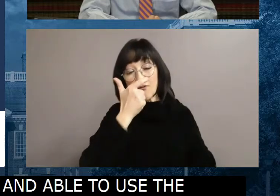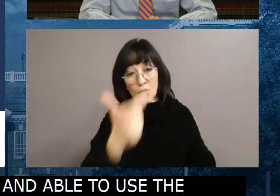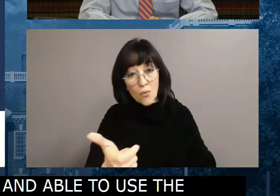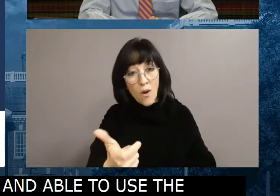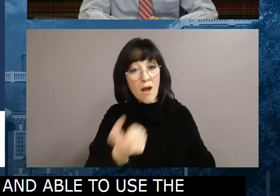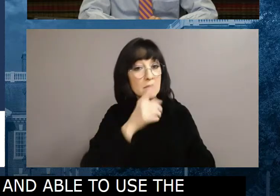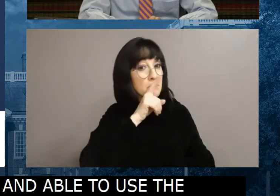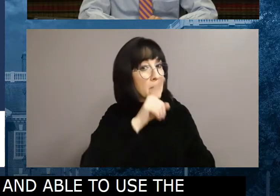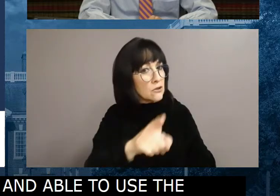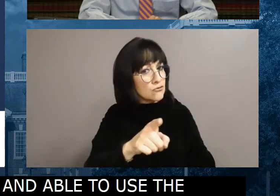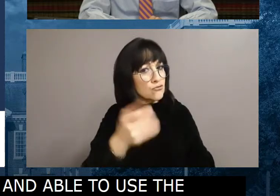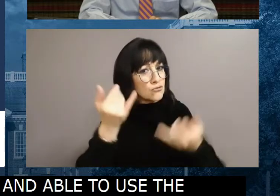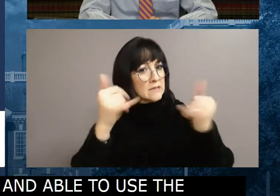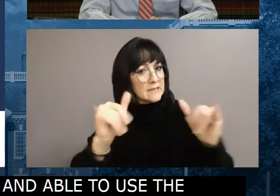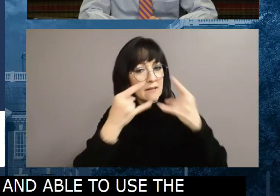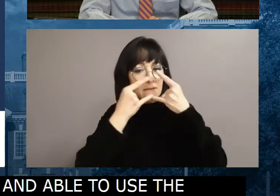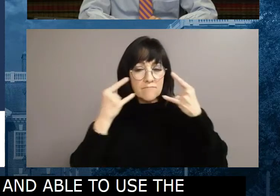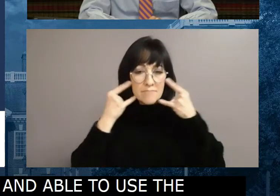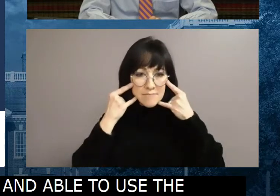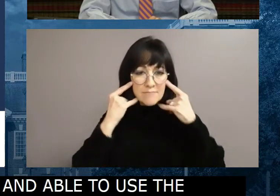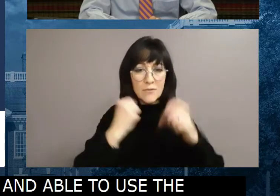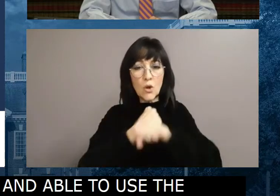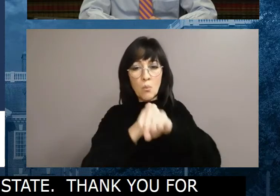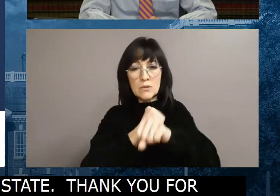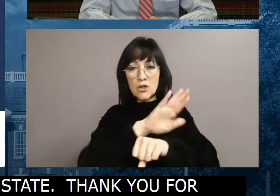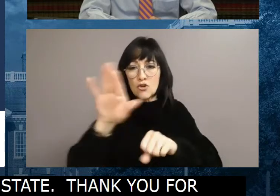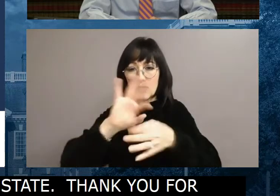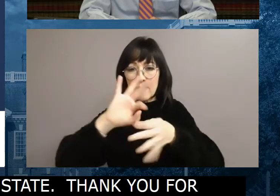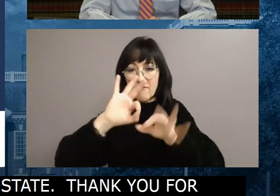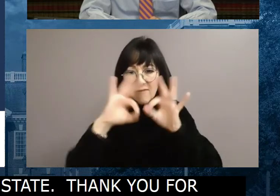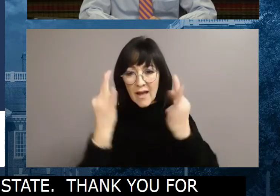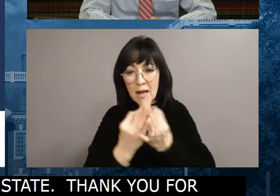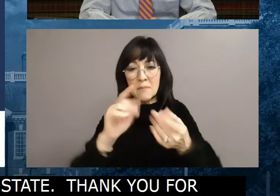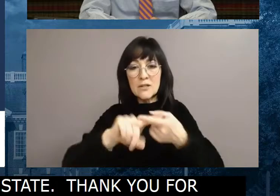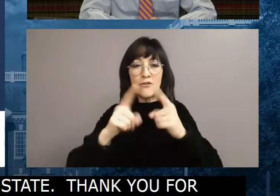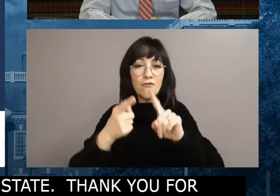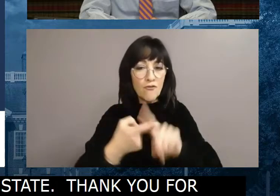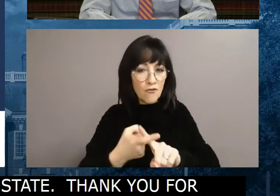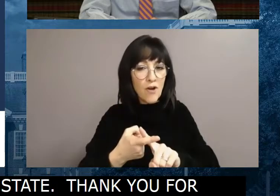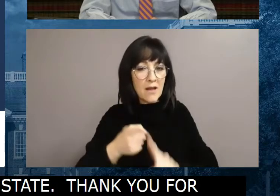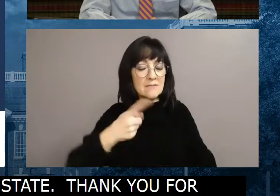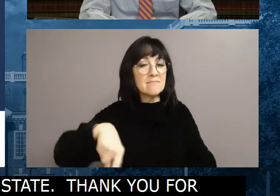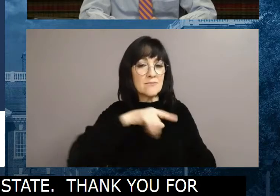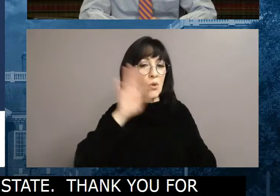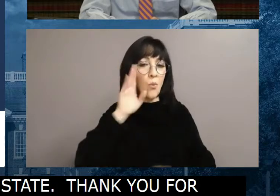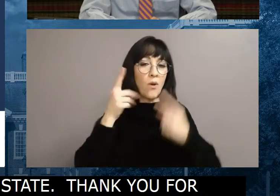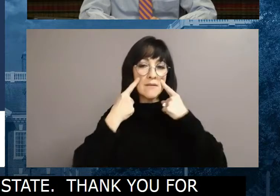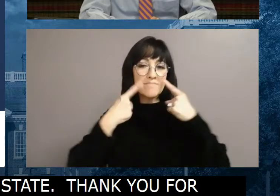mask, protect your family and friends, and we'll get through this together. Thanks for joining us again today.